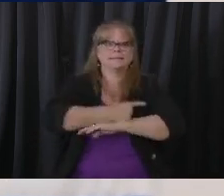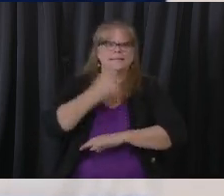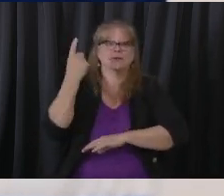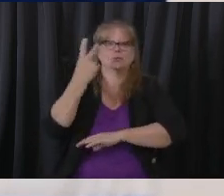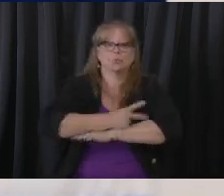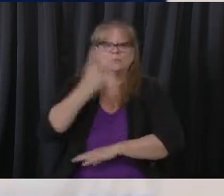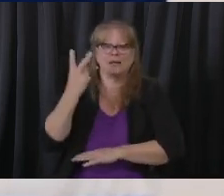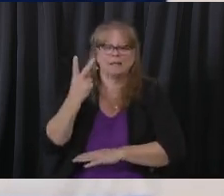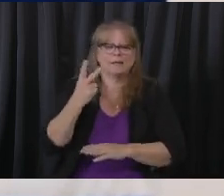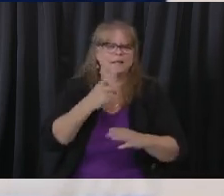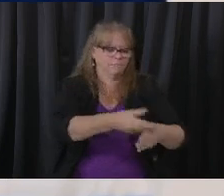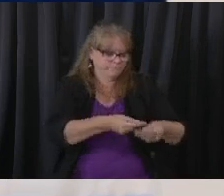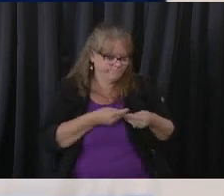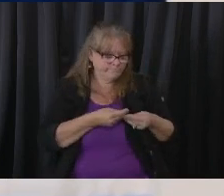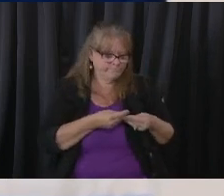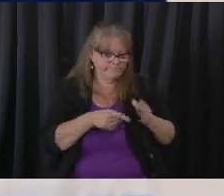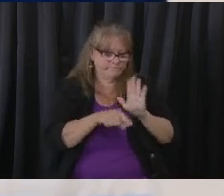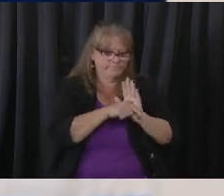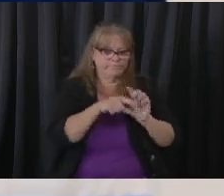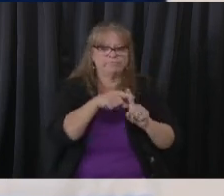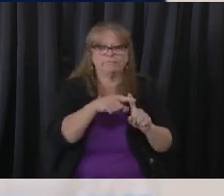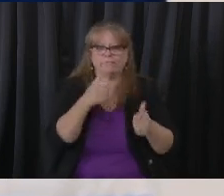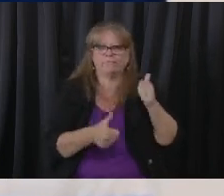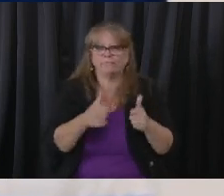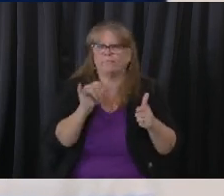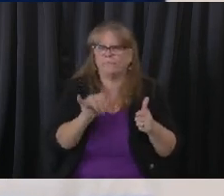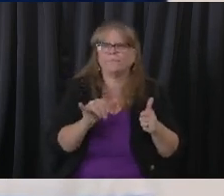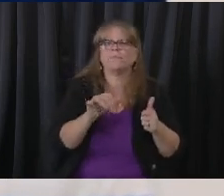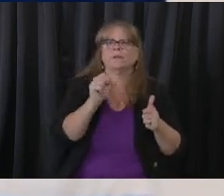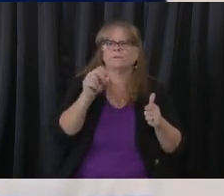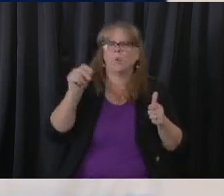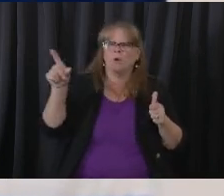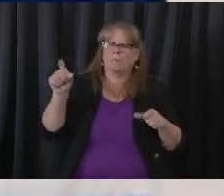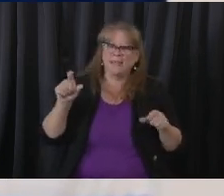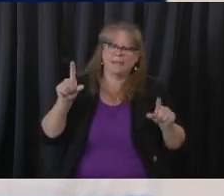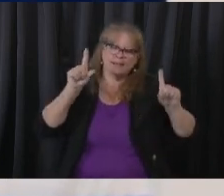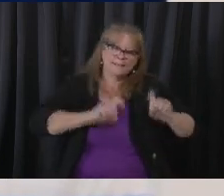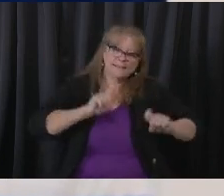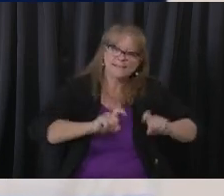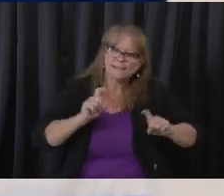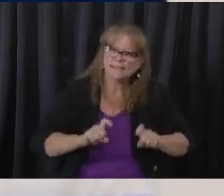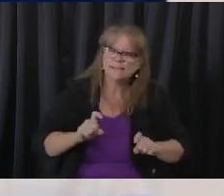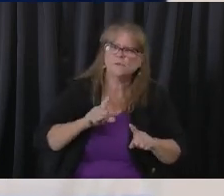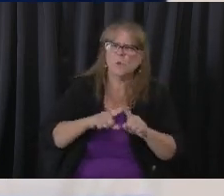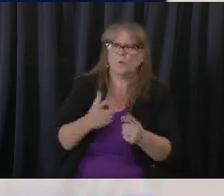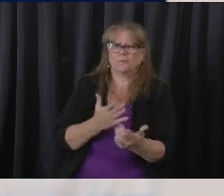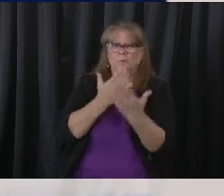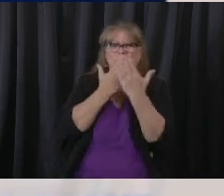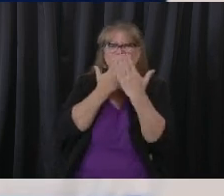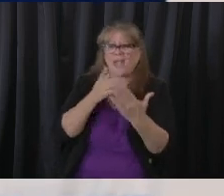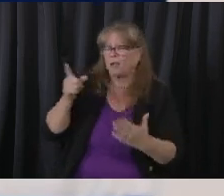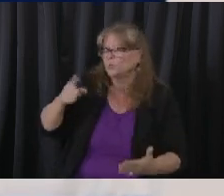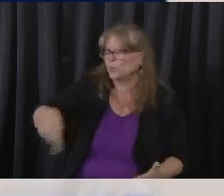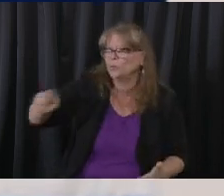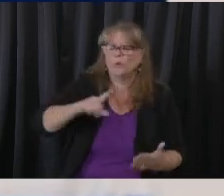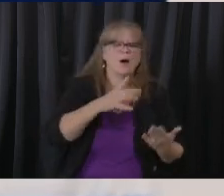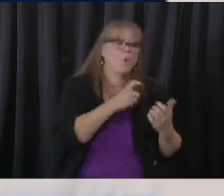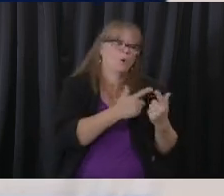testing in the future. Thank you for joining us. Thank you to Dr. Herlihy. I cannot emphasize enough the importance of the next few